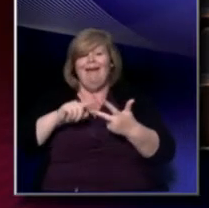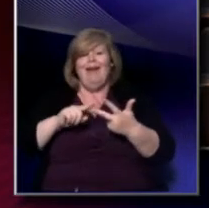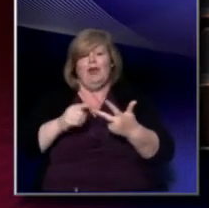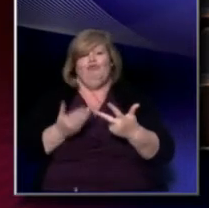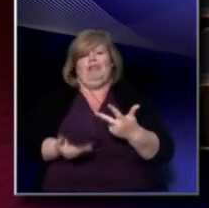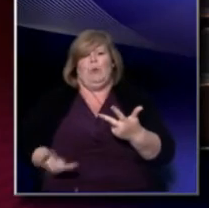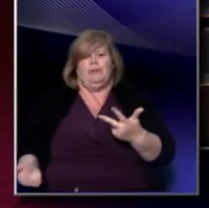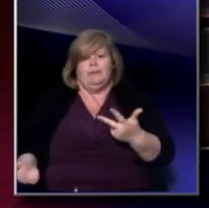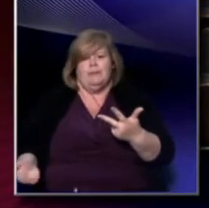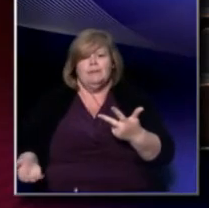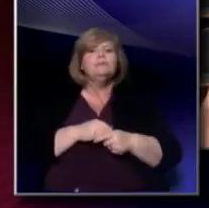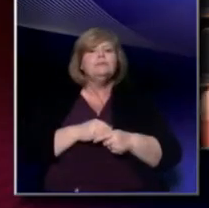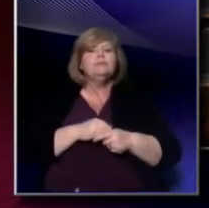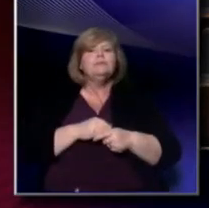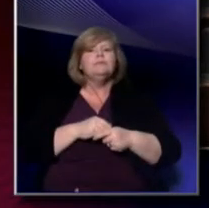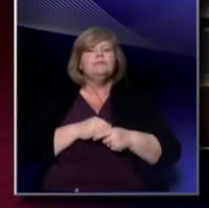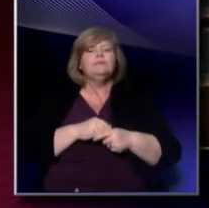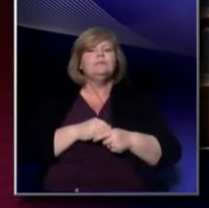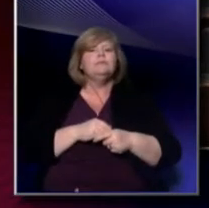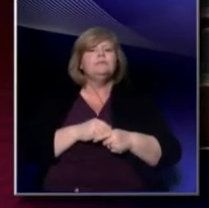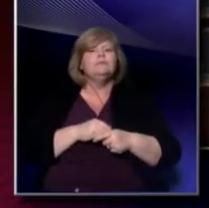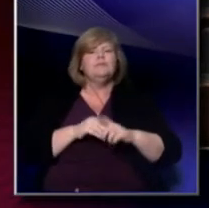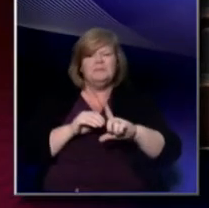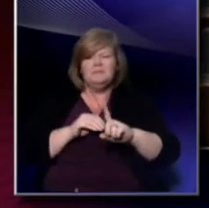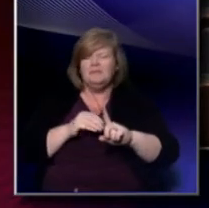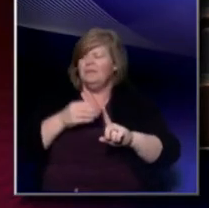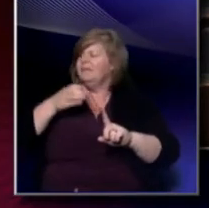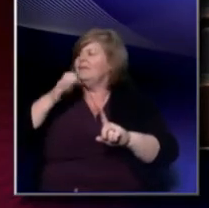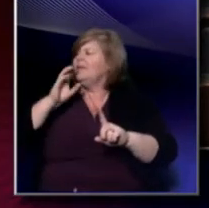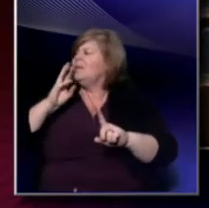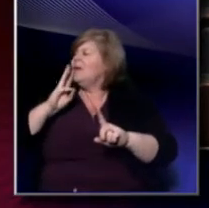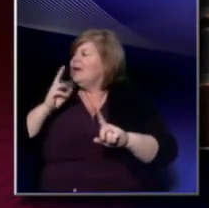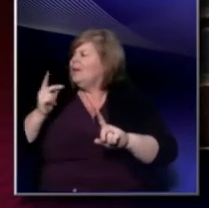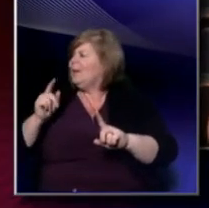sure that all of our resources are aligned. Get a drink of water real quick.